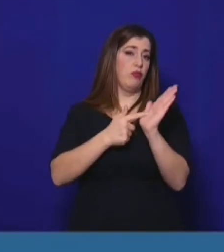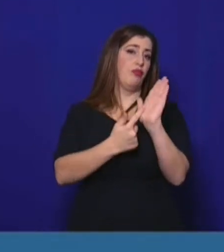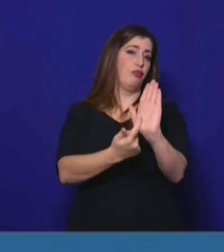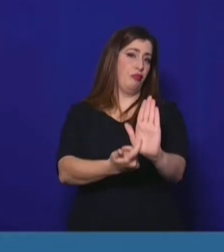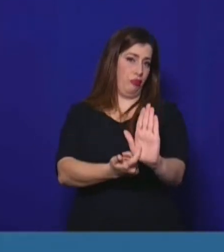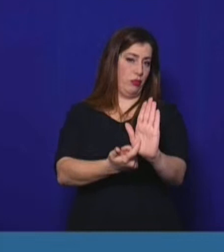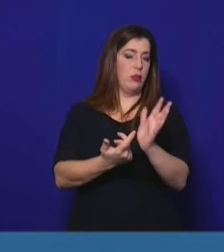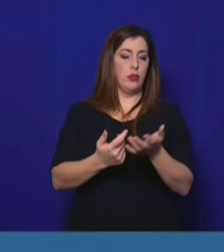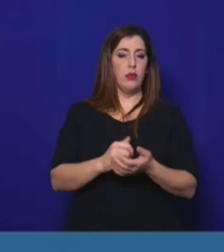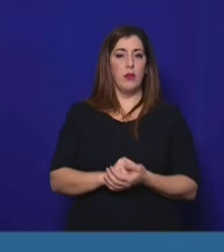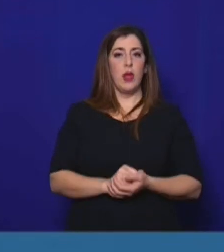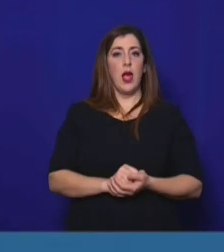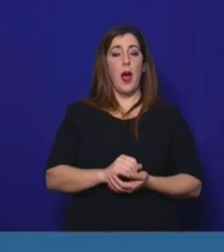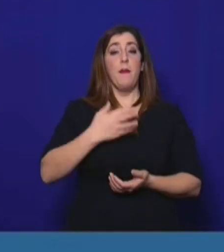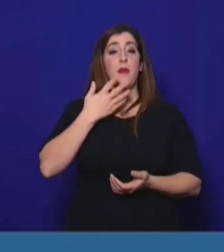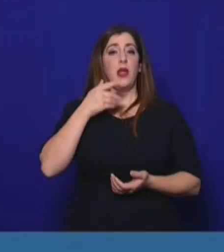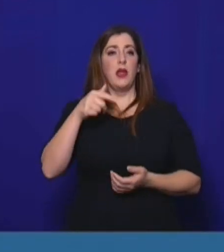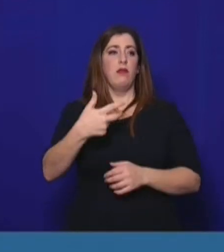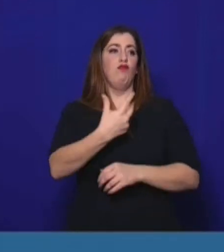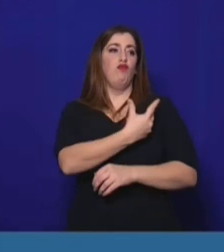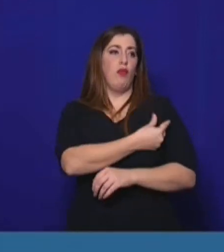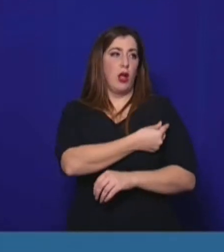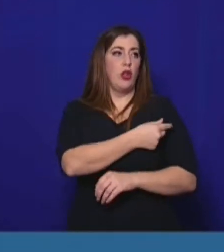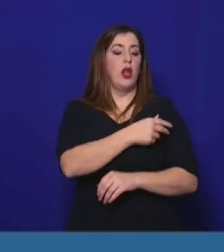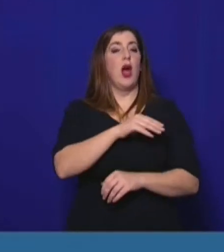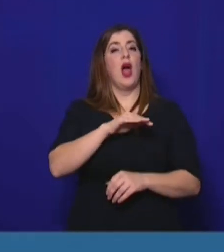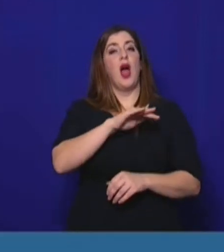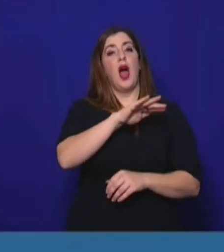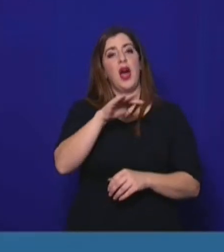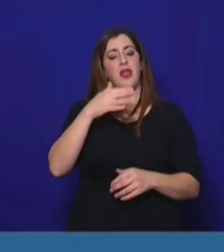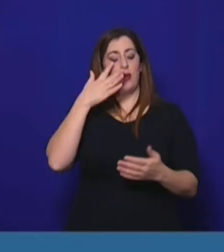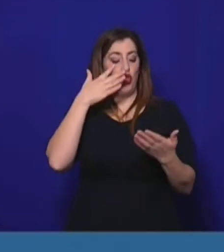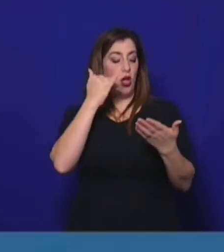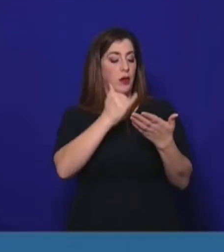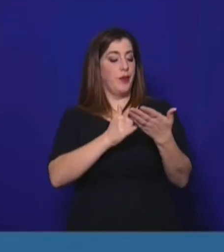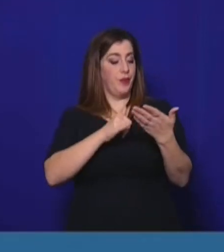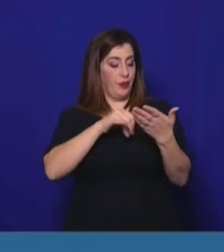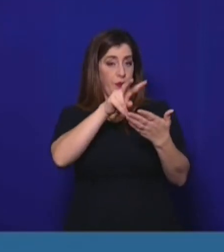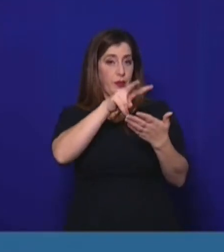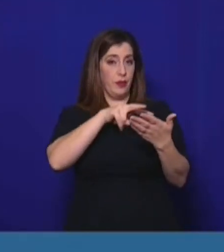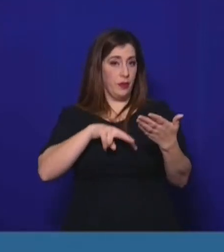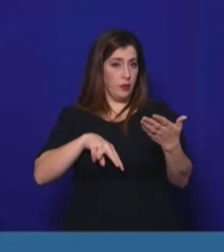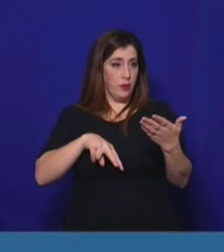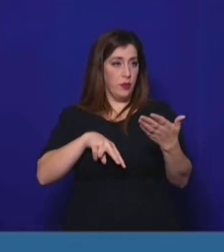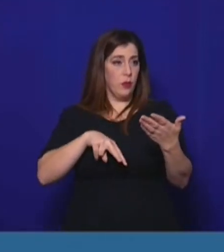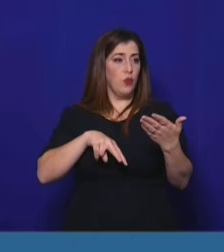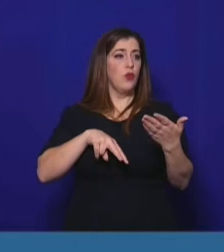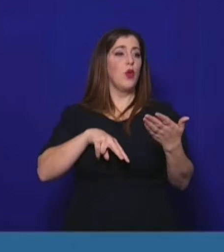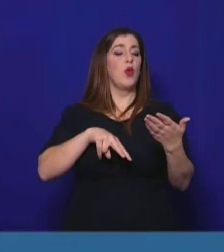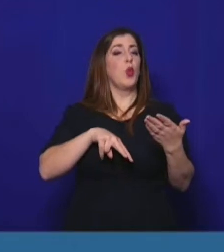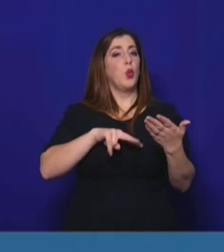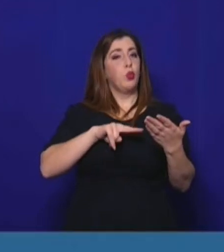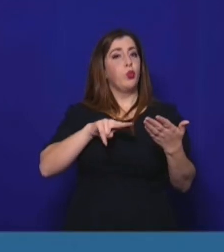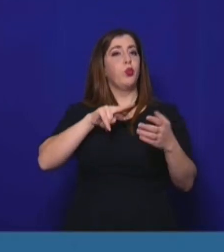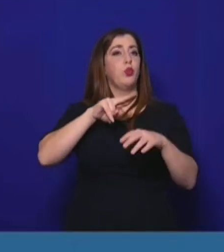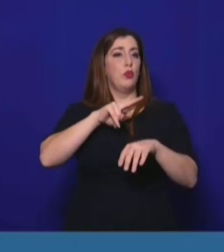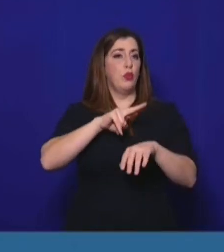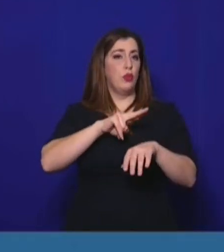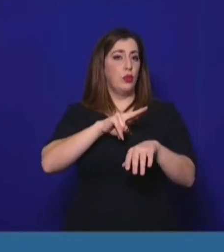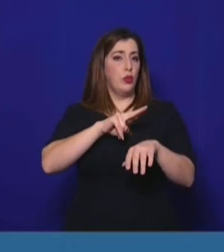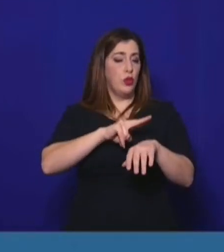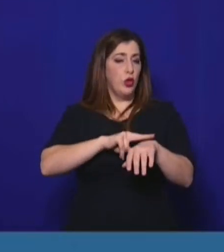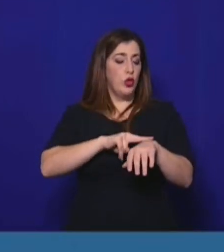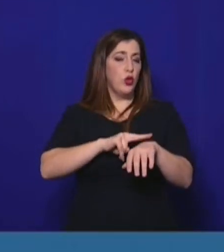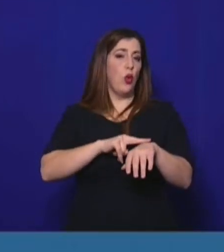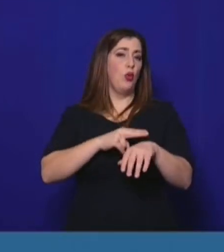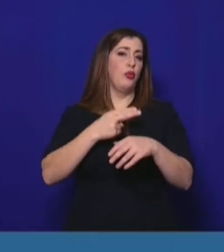tasal imissek inti biex inti tieħu t-tilqima aħna nevalwaw il-każ tagħkom u aħna ħankunu qegħdin nieħdu ħsieb dawn il-ftit nies